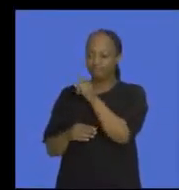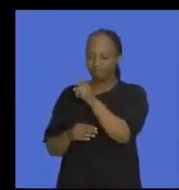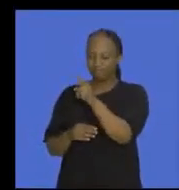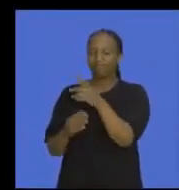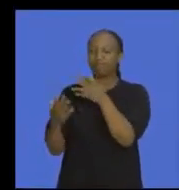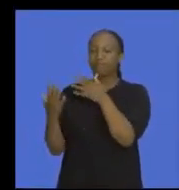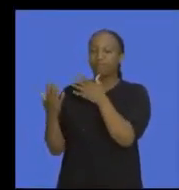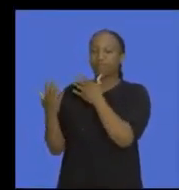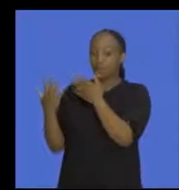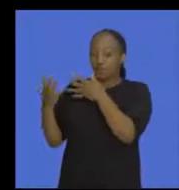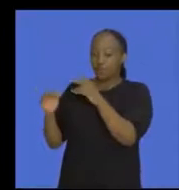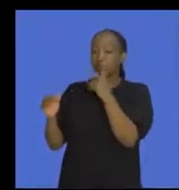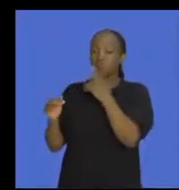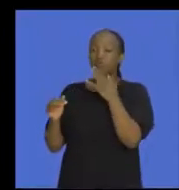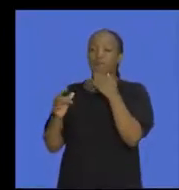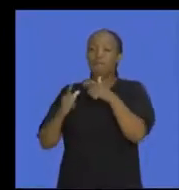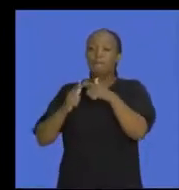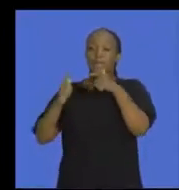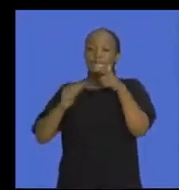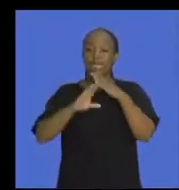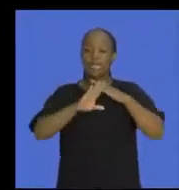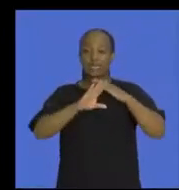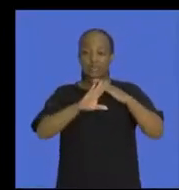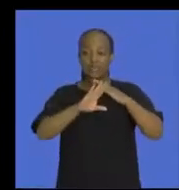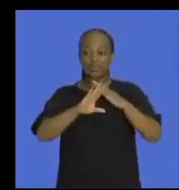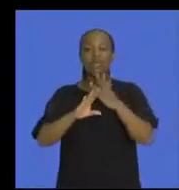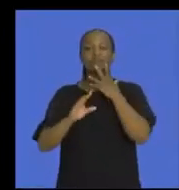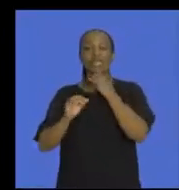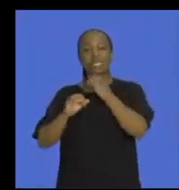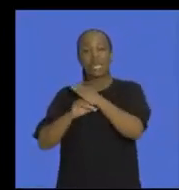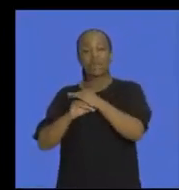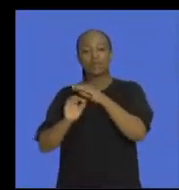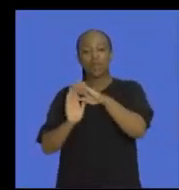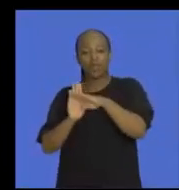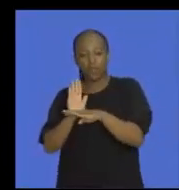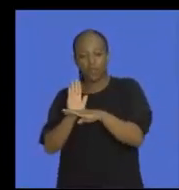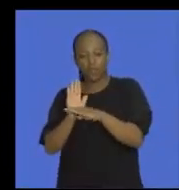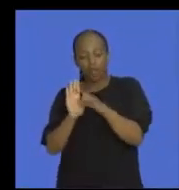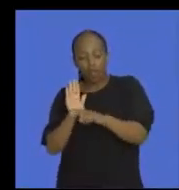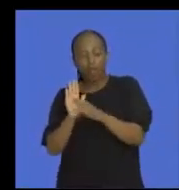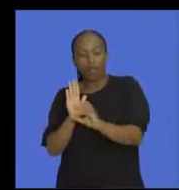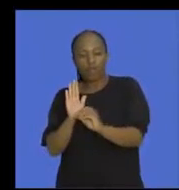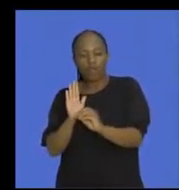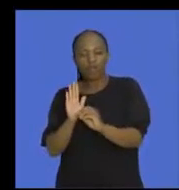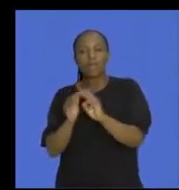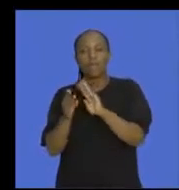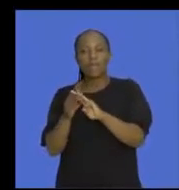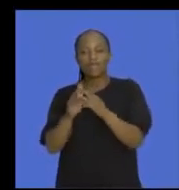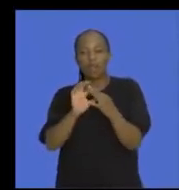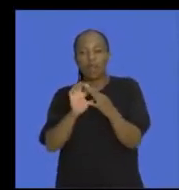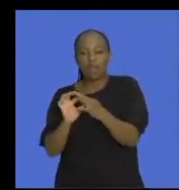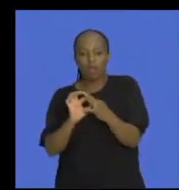same potential difference, the greater the resistance, okay, the smaller the current. So you need to understand